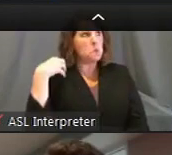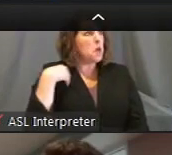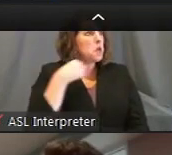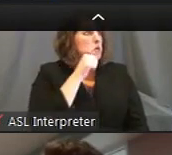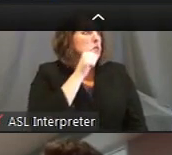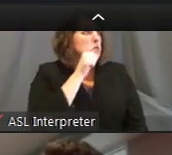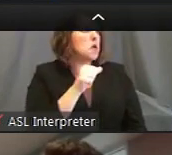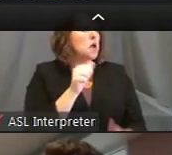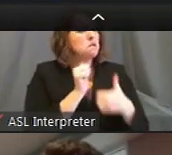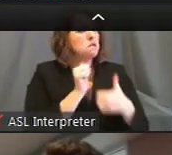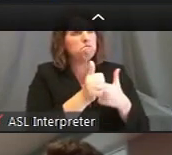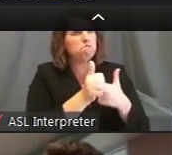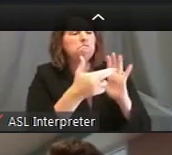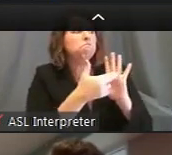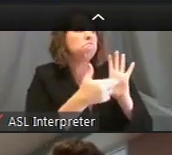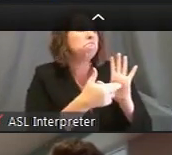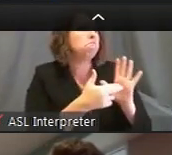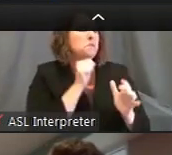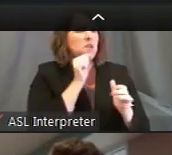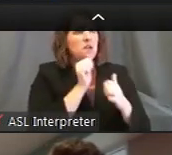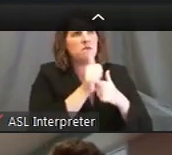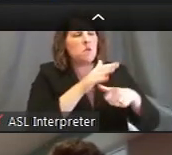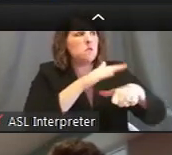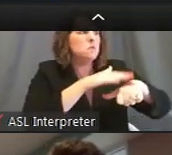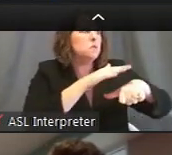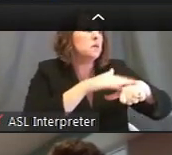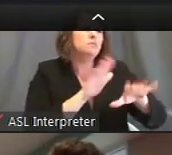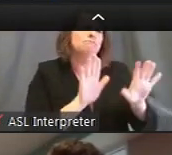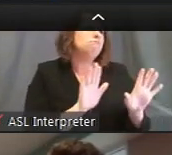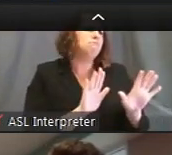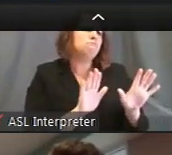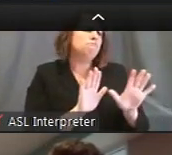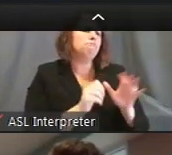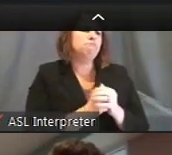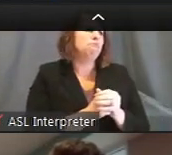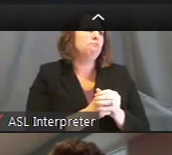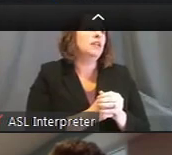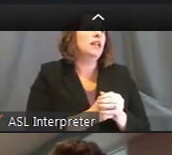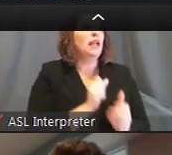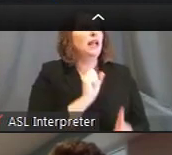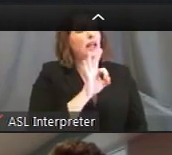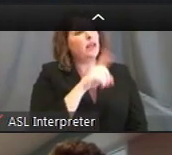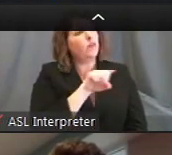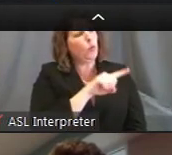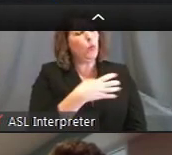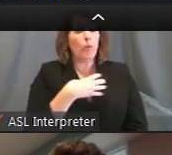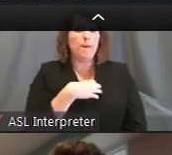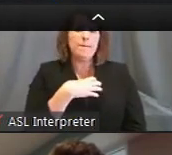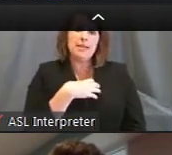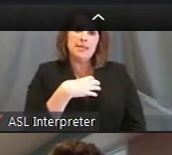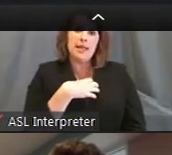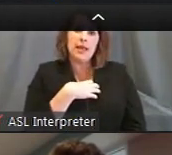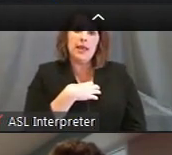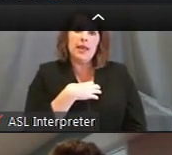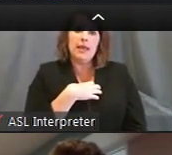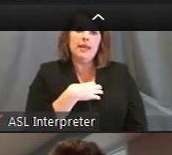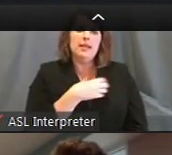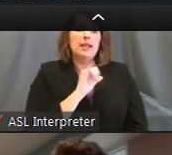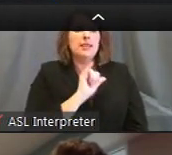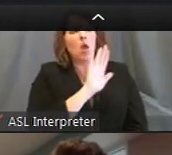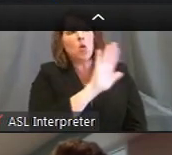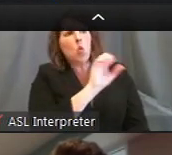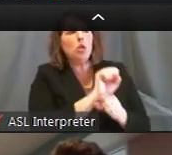As the example that I gave, there's more out there. If you complain that your job